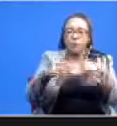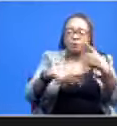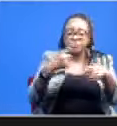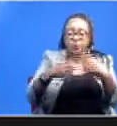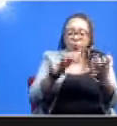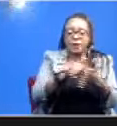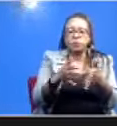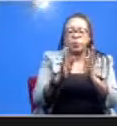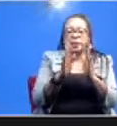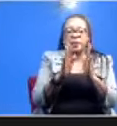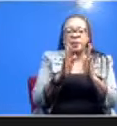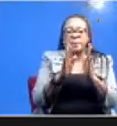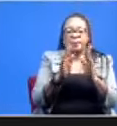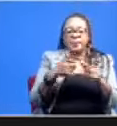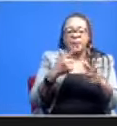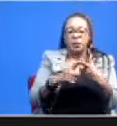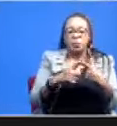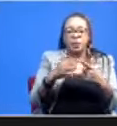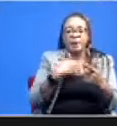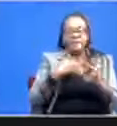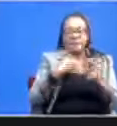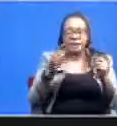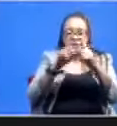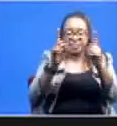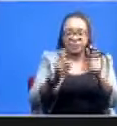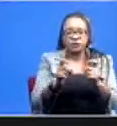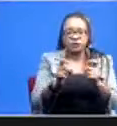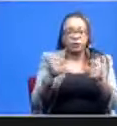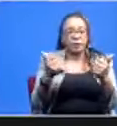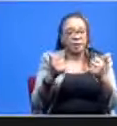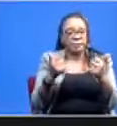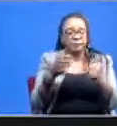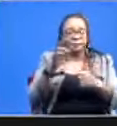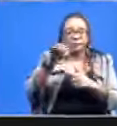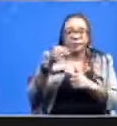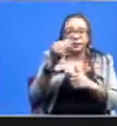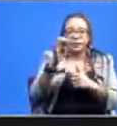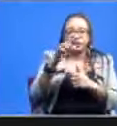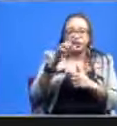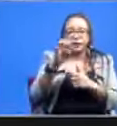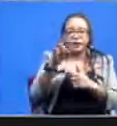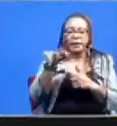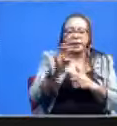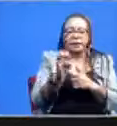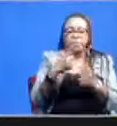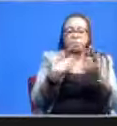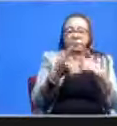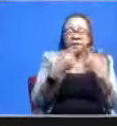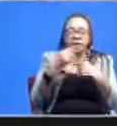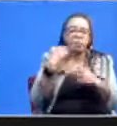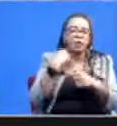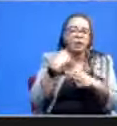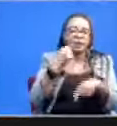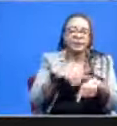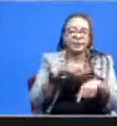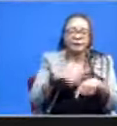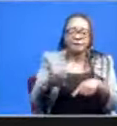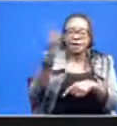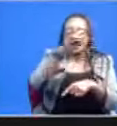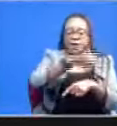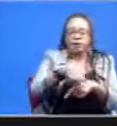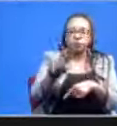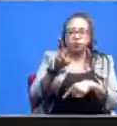continue that way, then we will secure the examinations. Njegere was speaking in Muranga during the supervision of